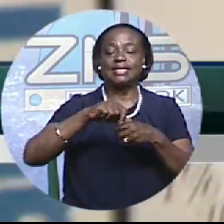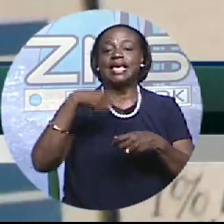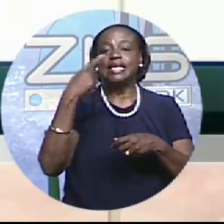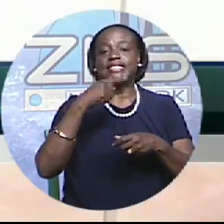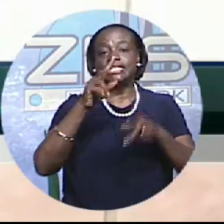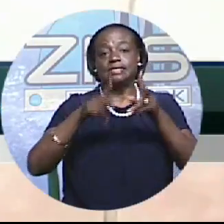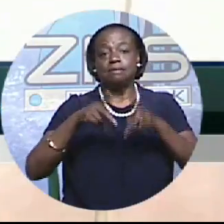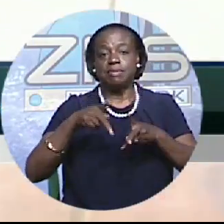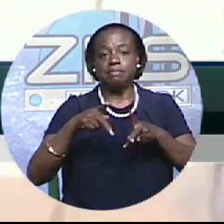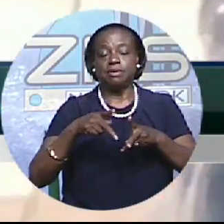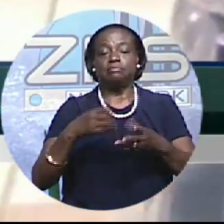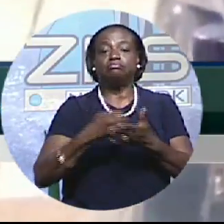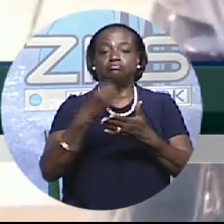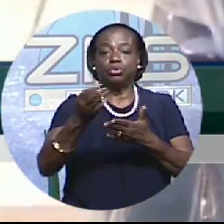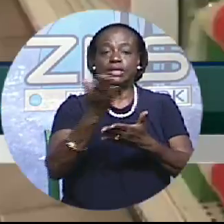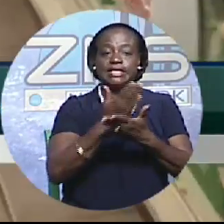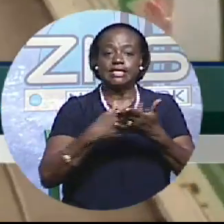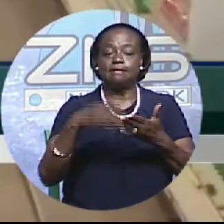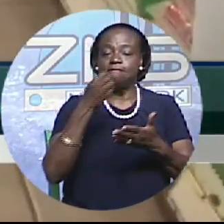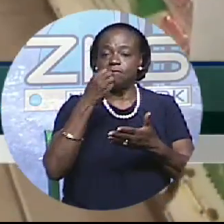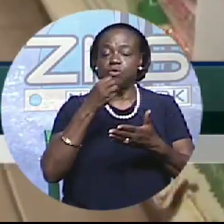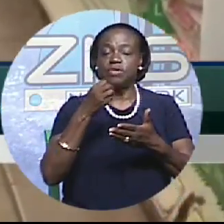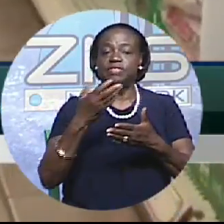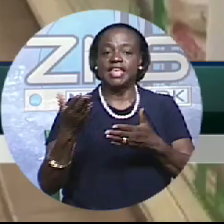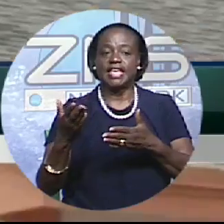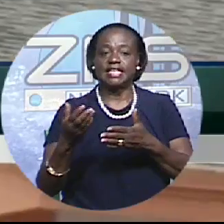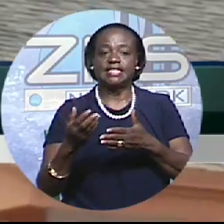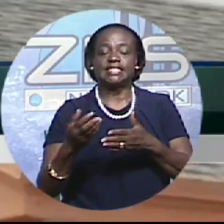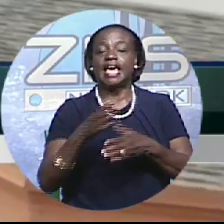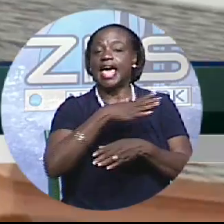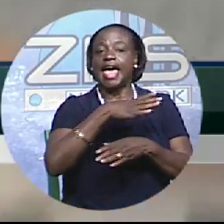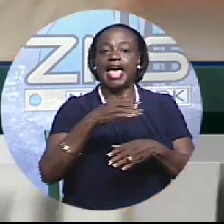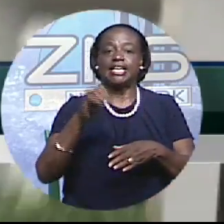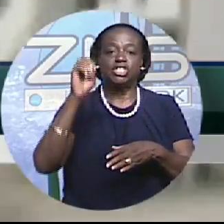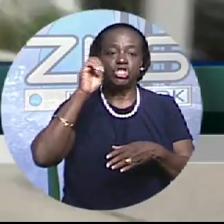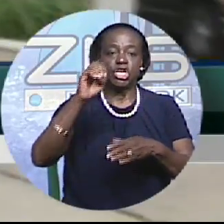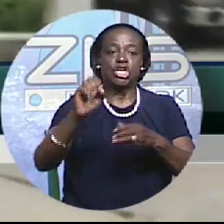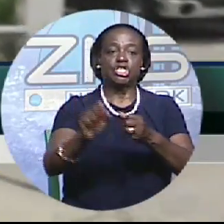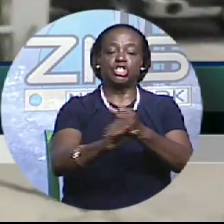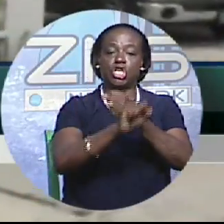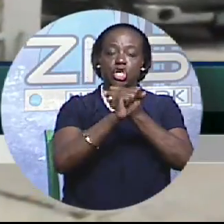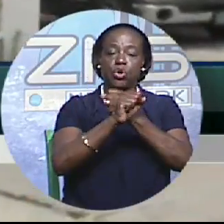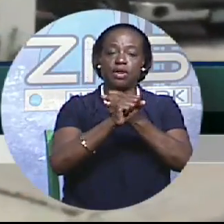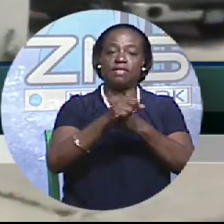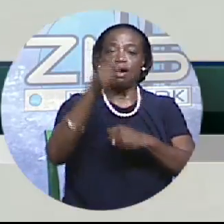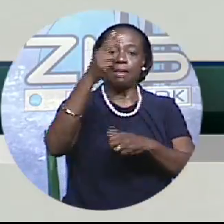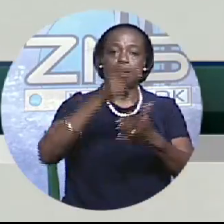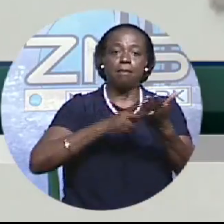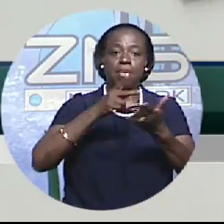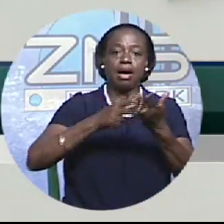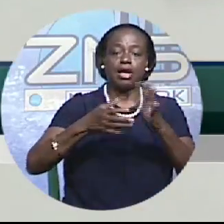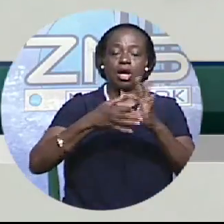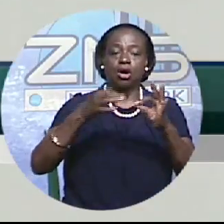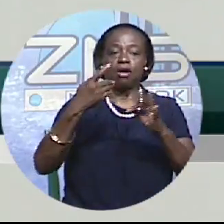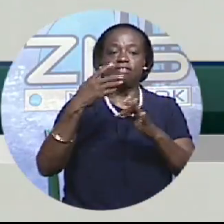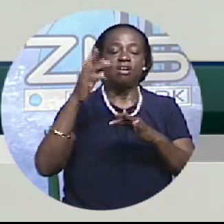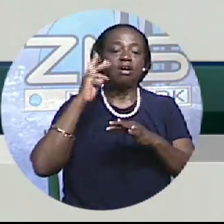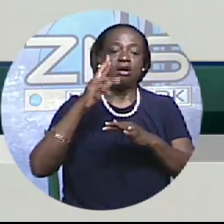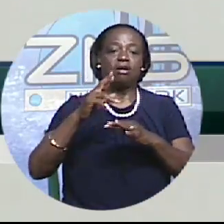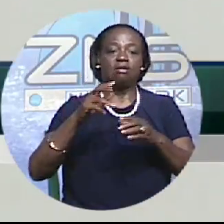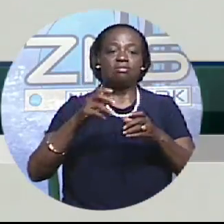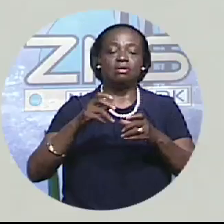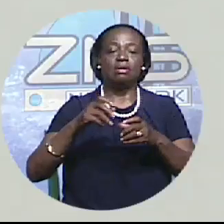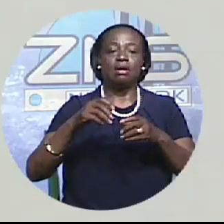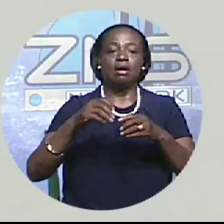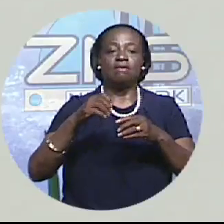items ahead of Tropical Storm Erica. She too secured the upper part of her inn. Right now, she says there are no guests at